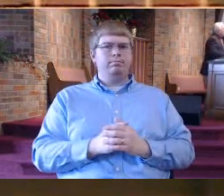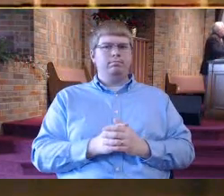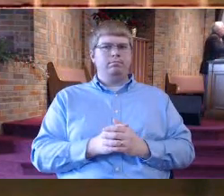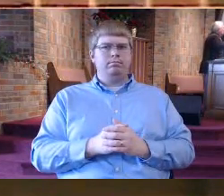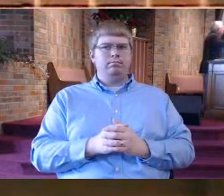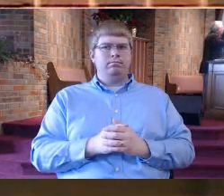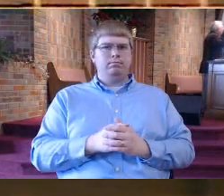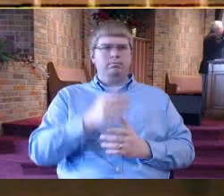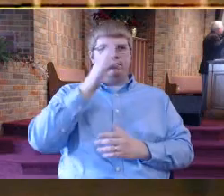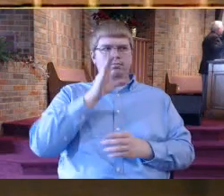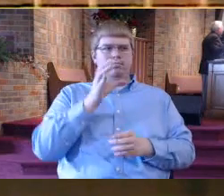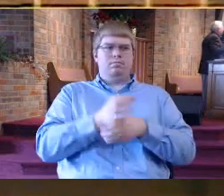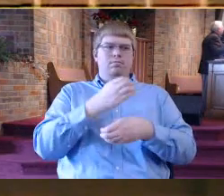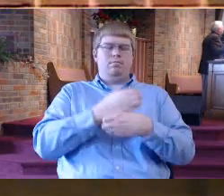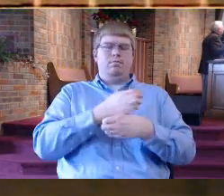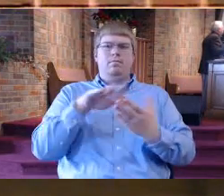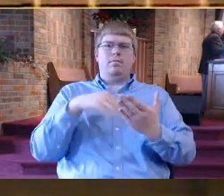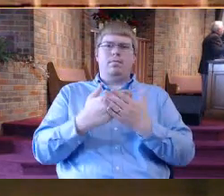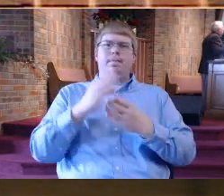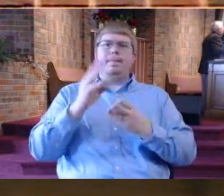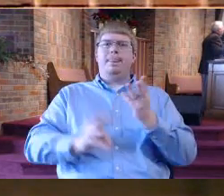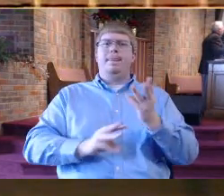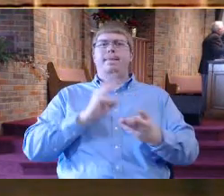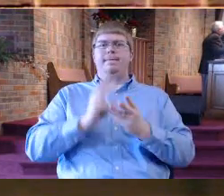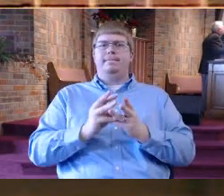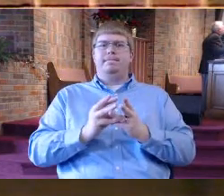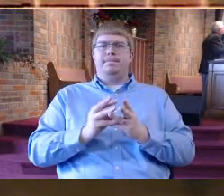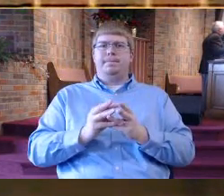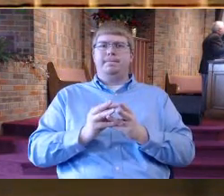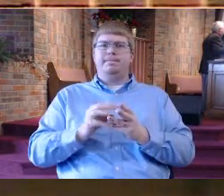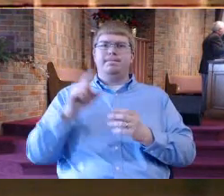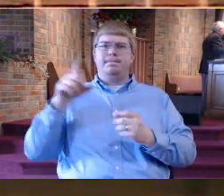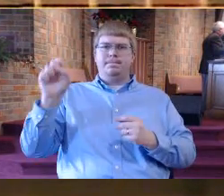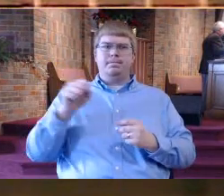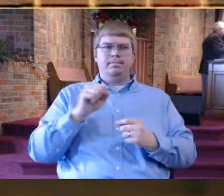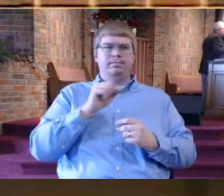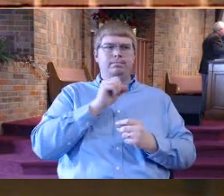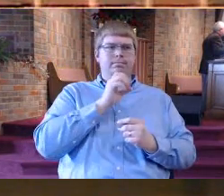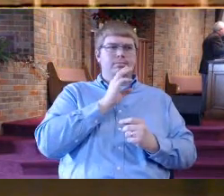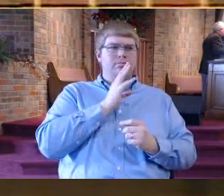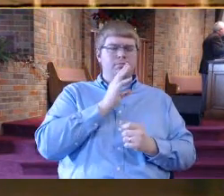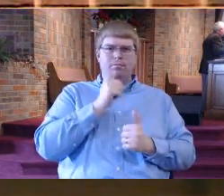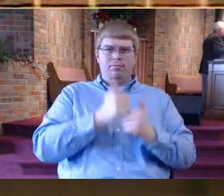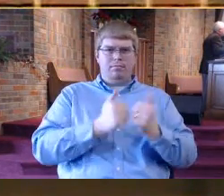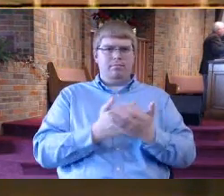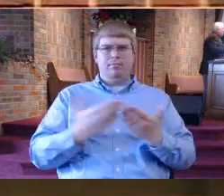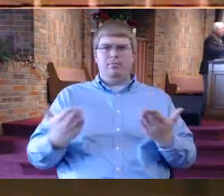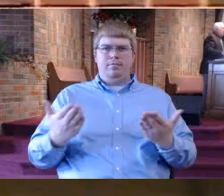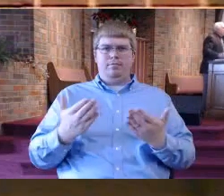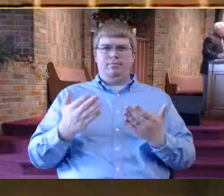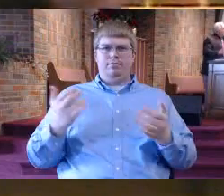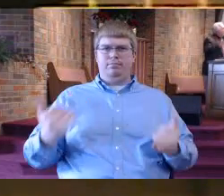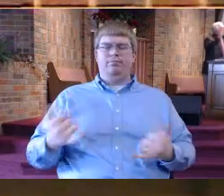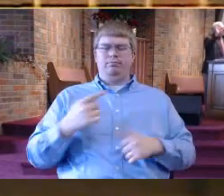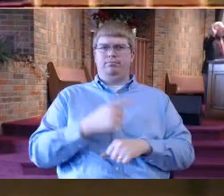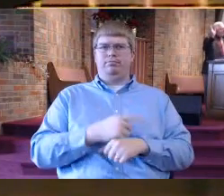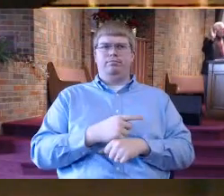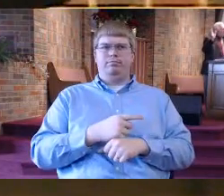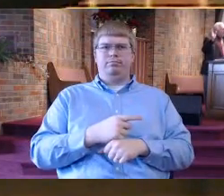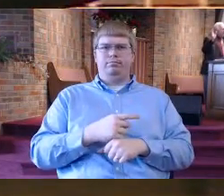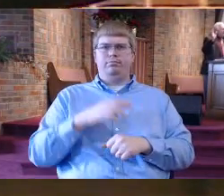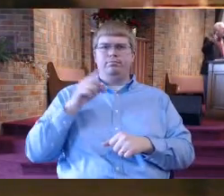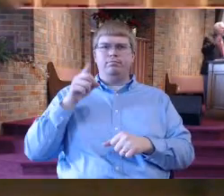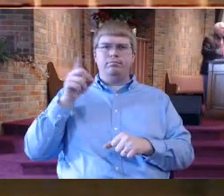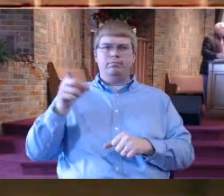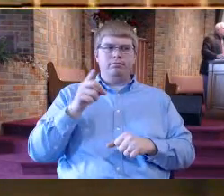Creator of the world, who had the power to speak all things into existence, not only spoke the